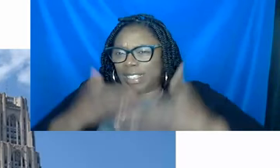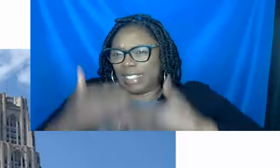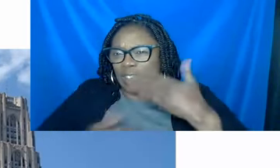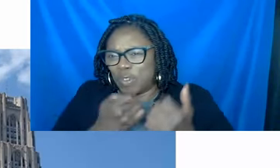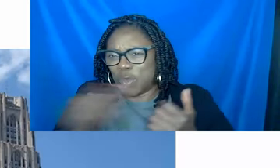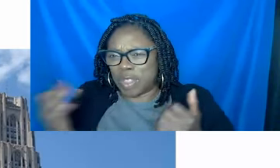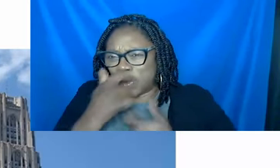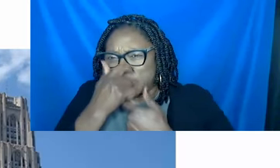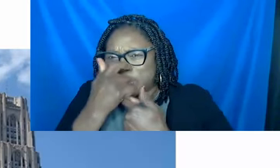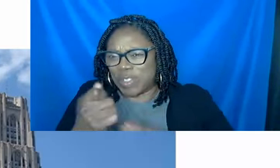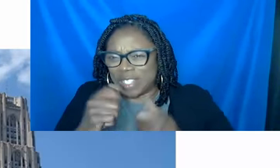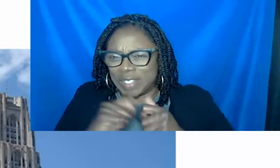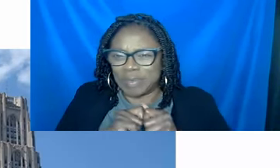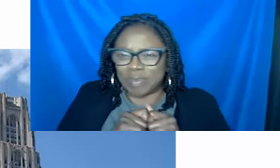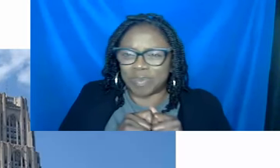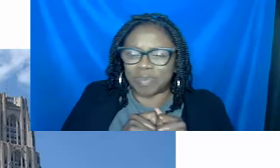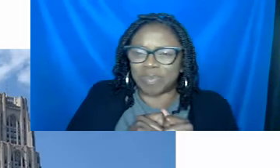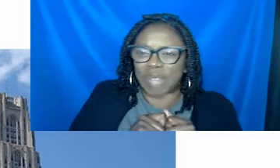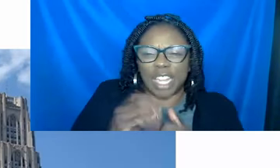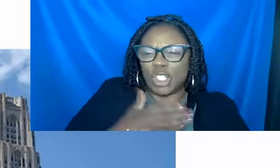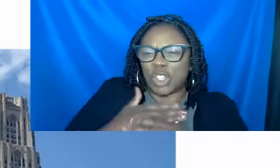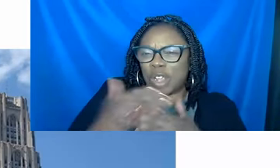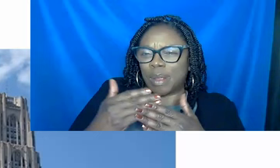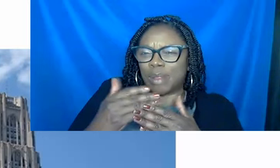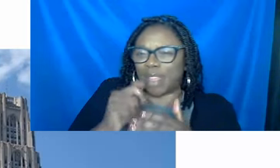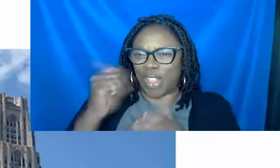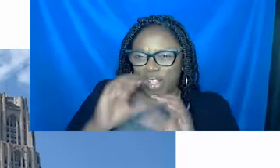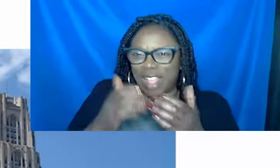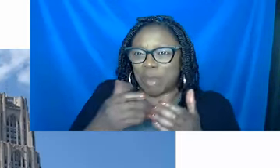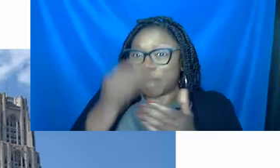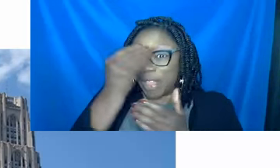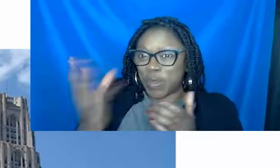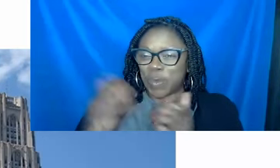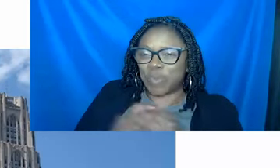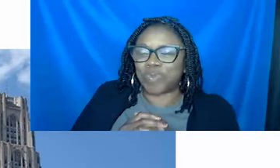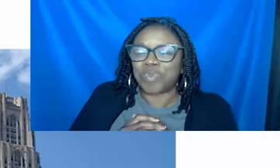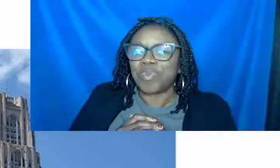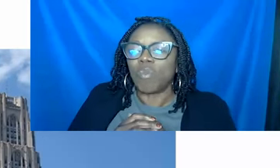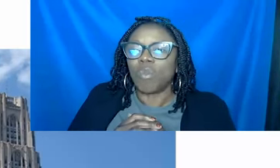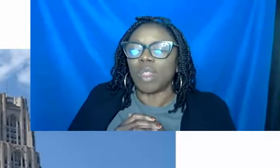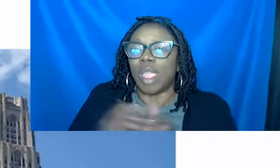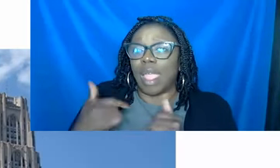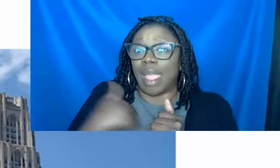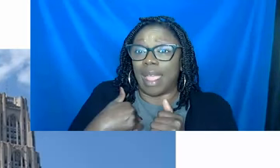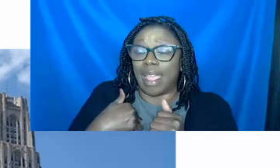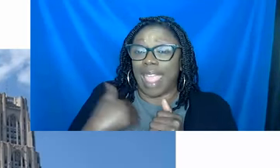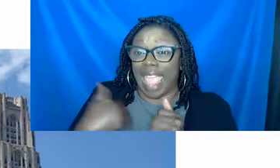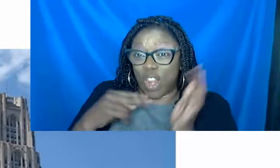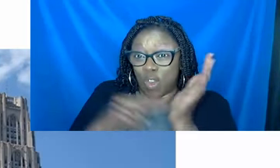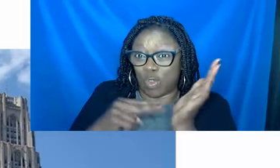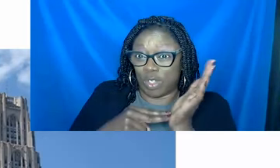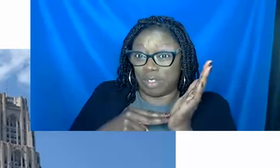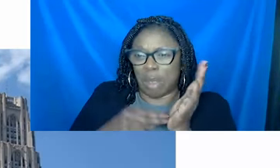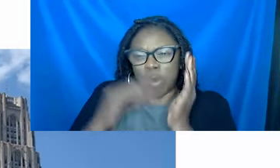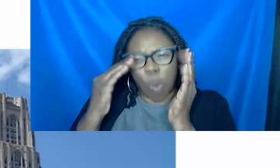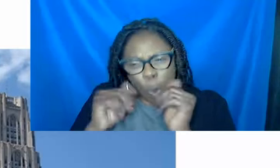interesting. I didn't share this with the last class I did, but I'm going to share it with you folks. I had a nurse that I was hoping